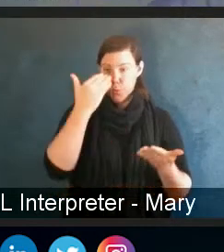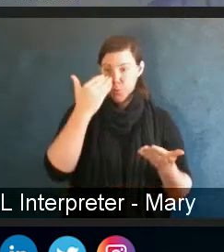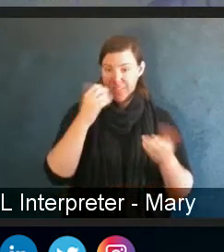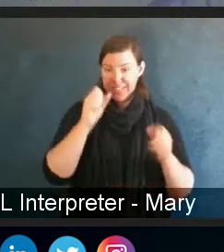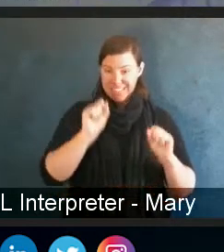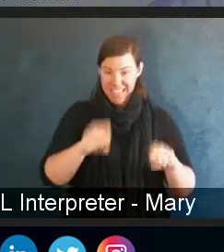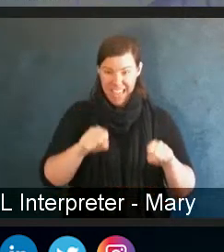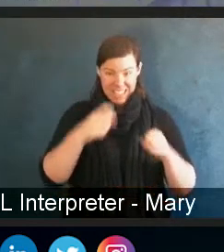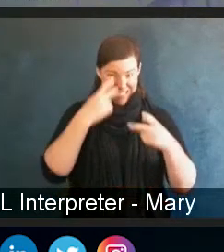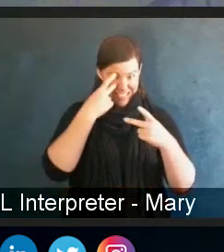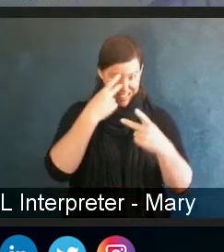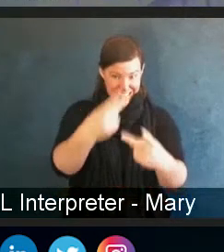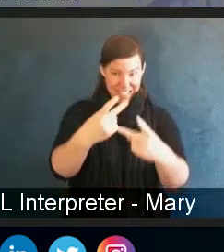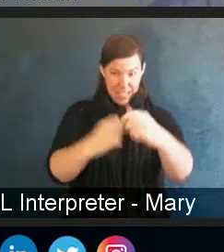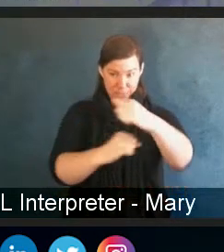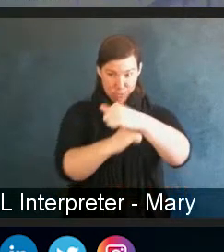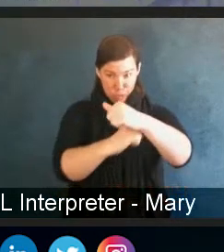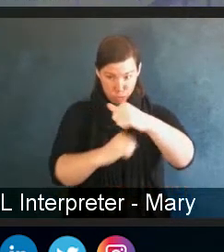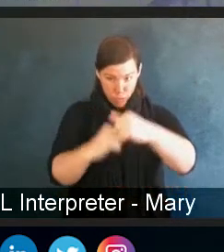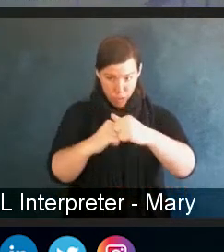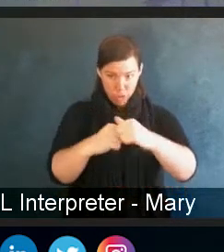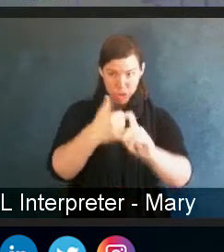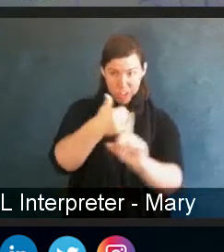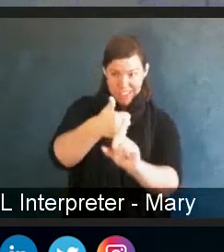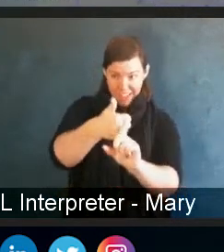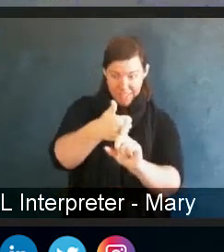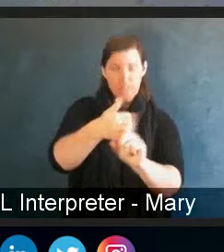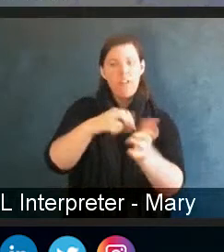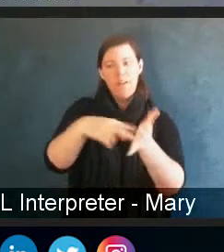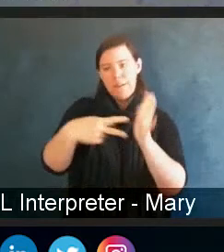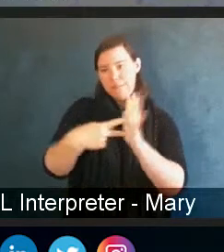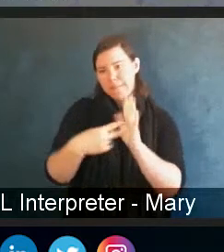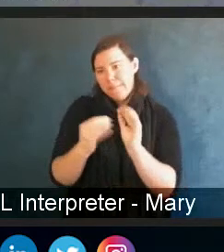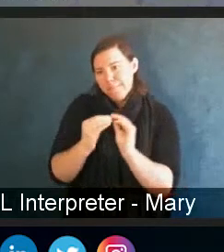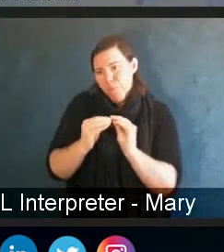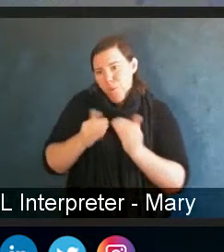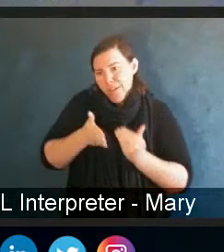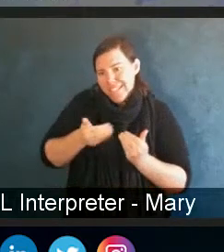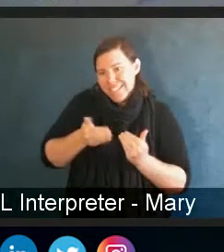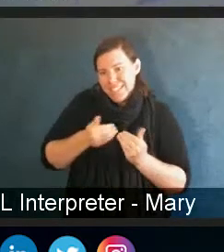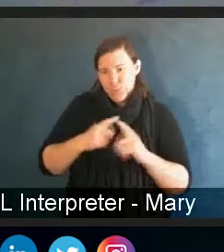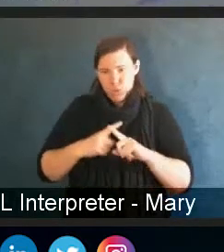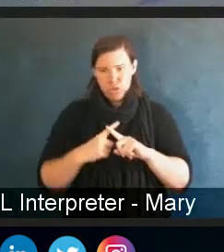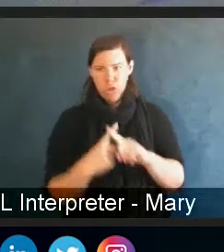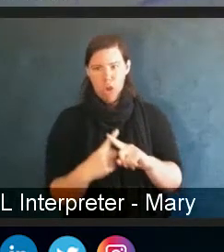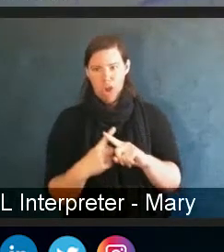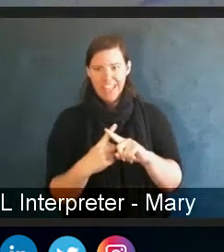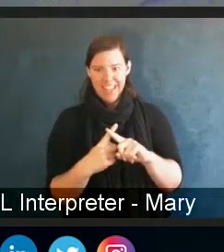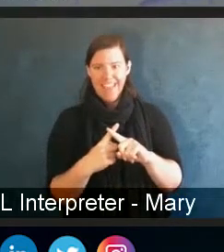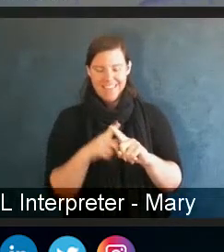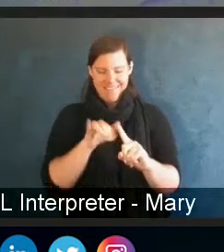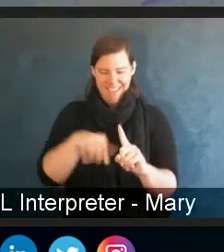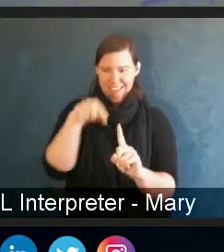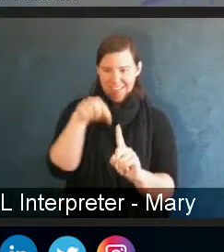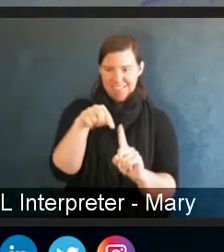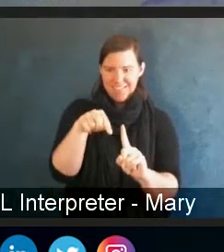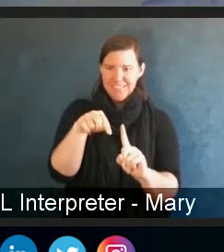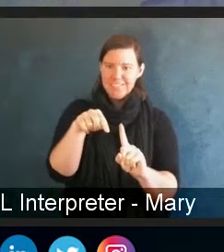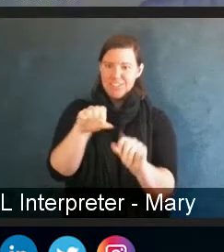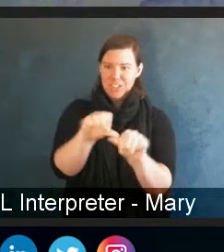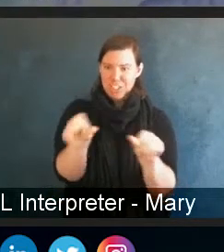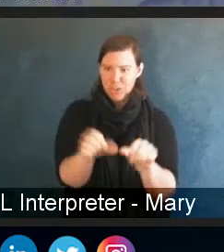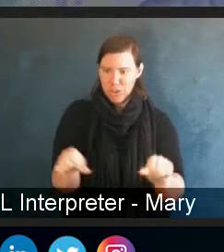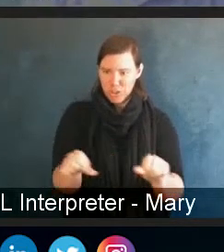it. The protein structure not only tells you the shape of the protein, but it can tell you some things about the